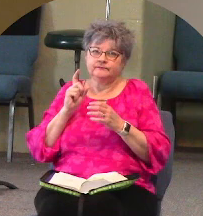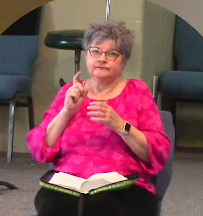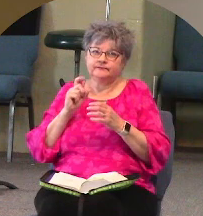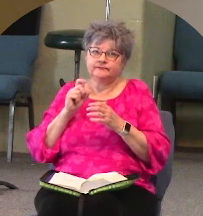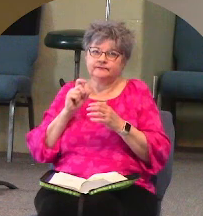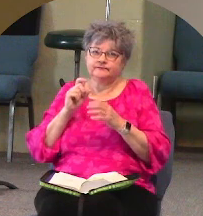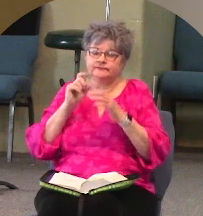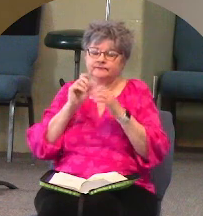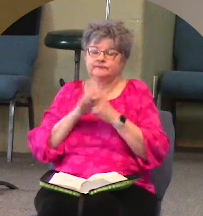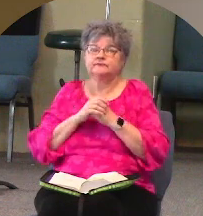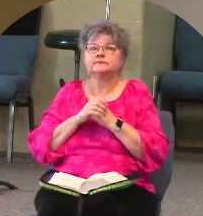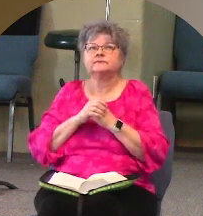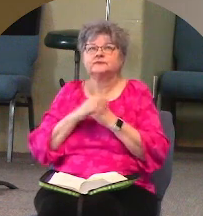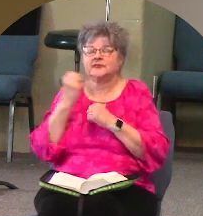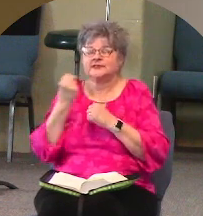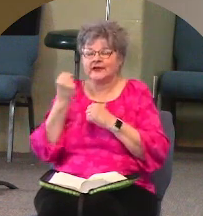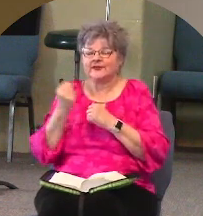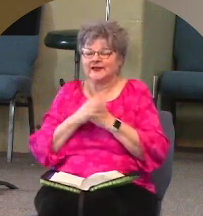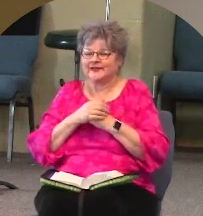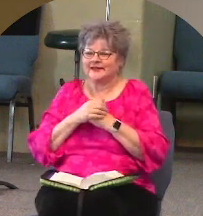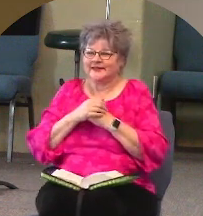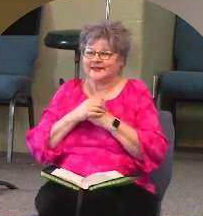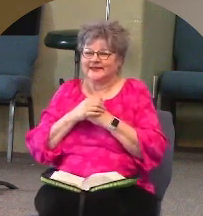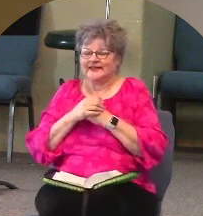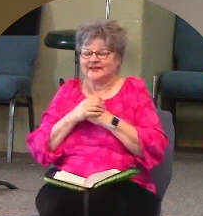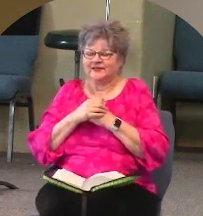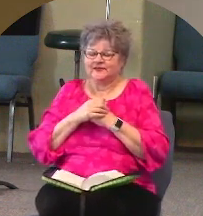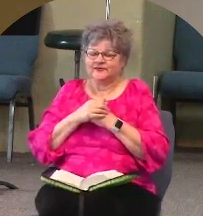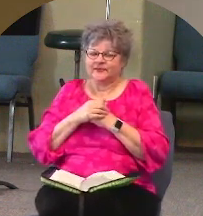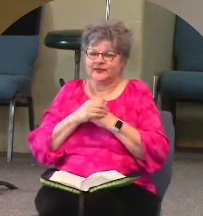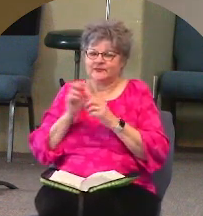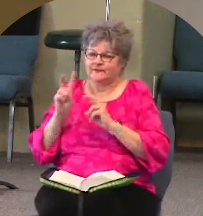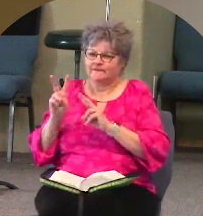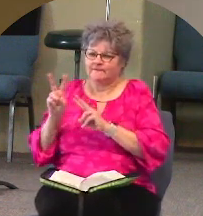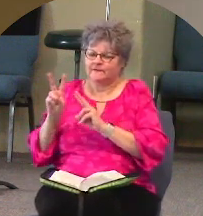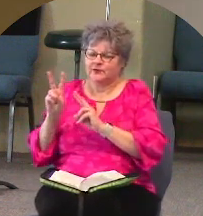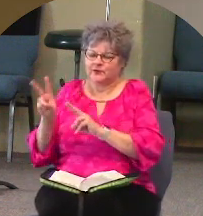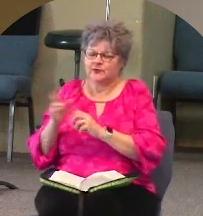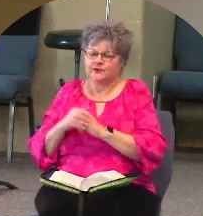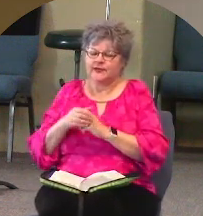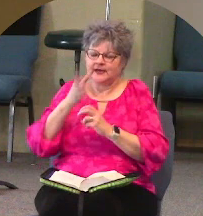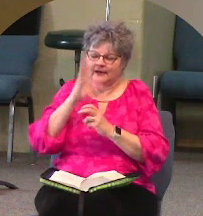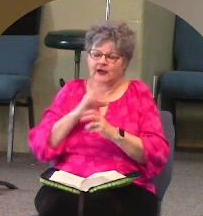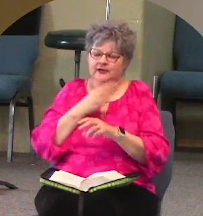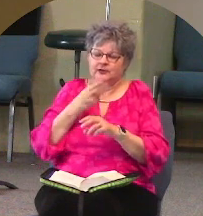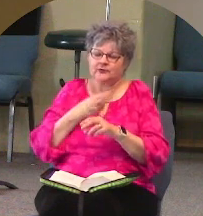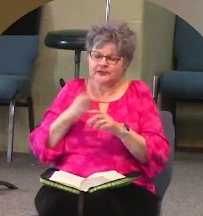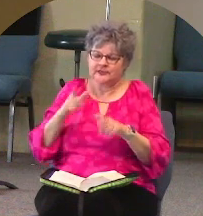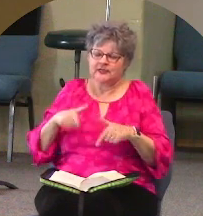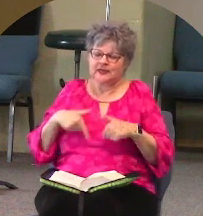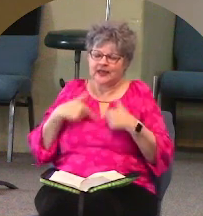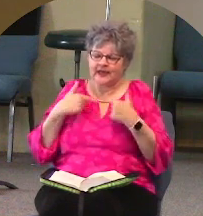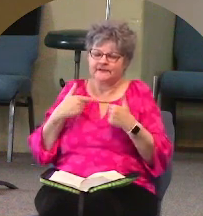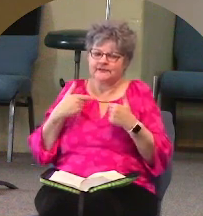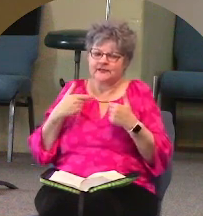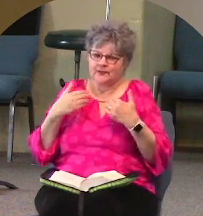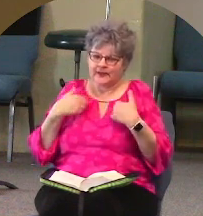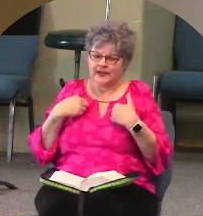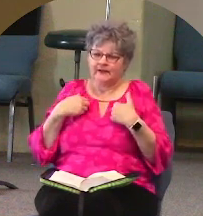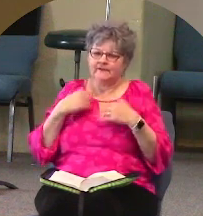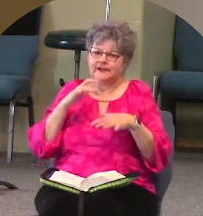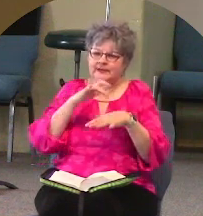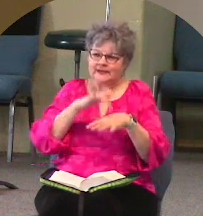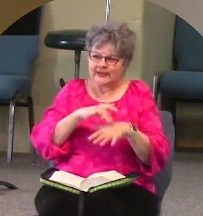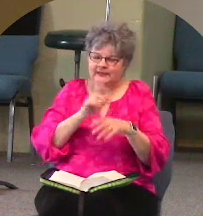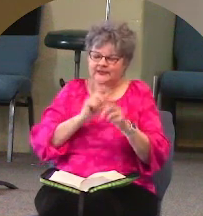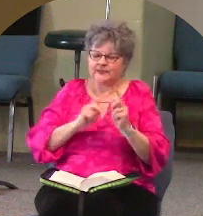I was so moved, and I said this last week, that God uses the lives that we live to touch the people